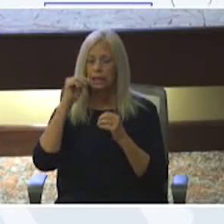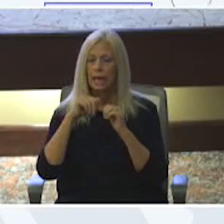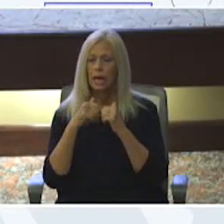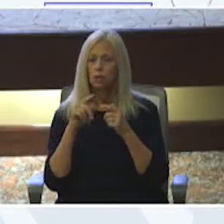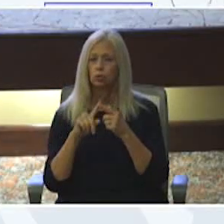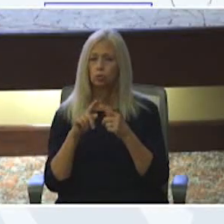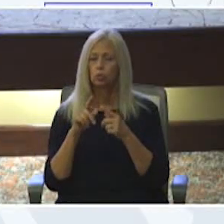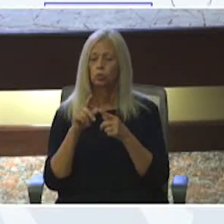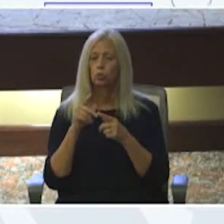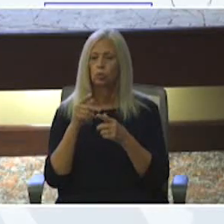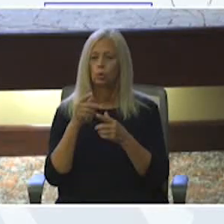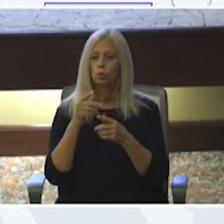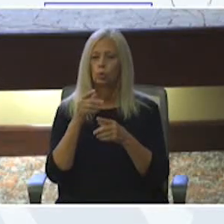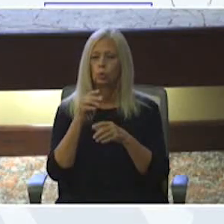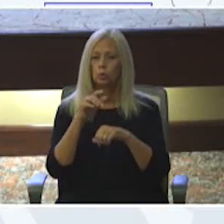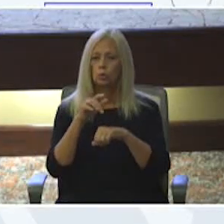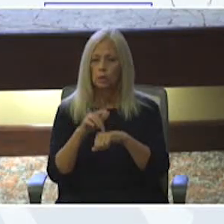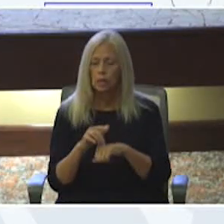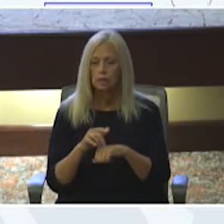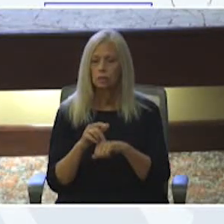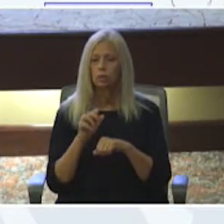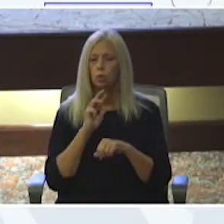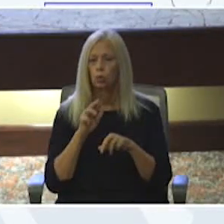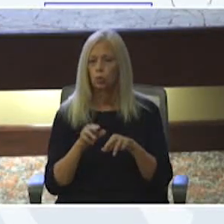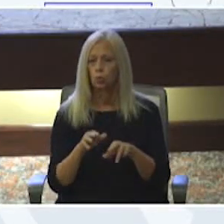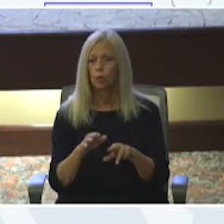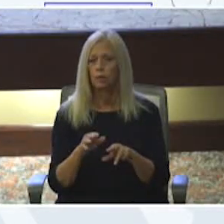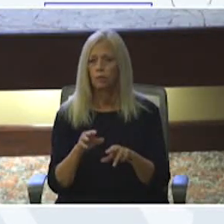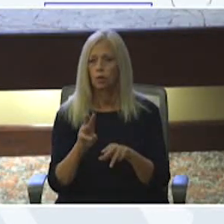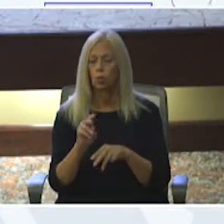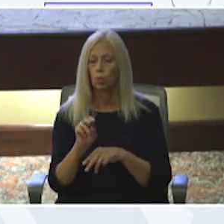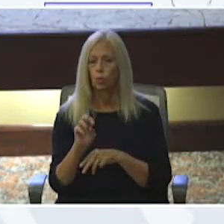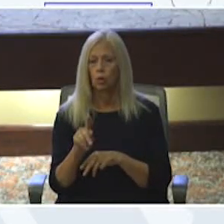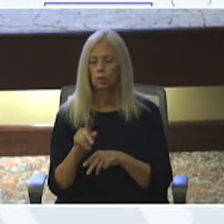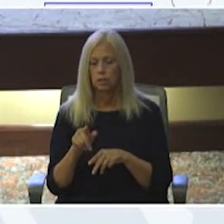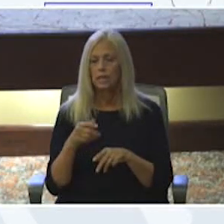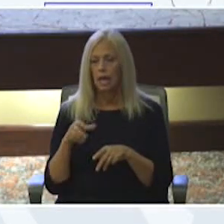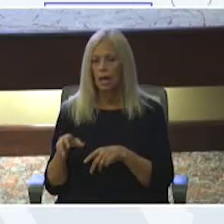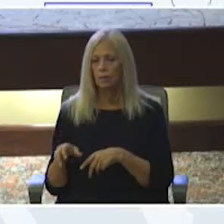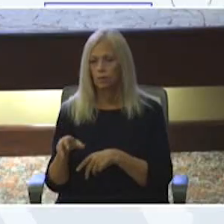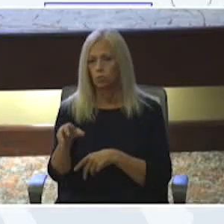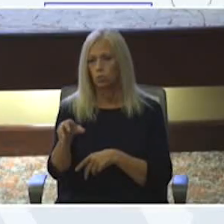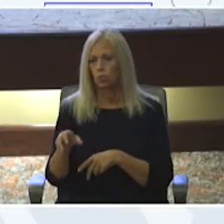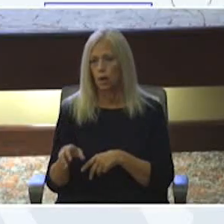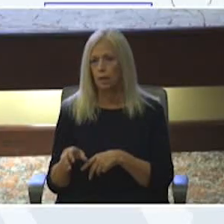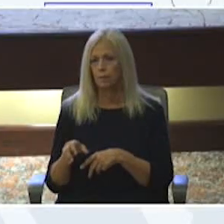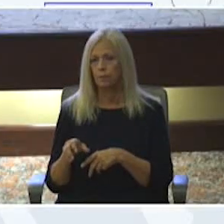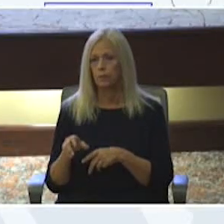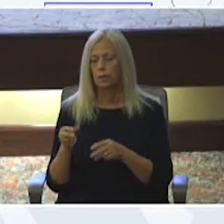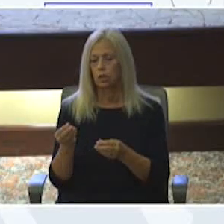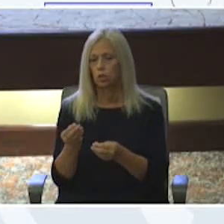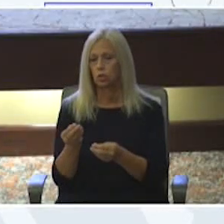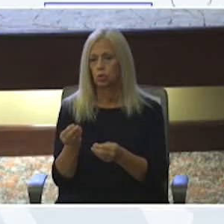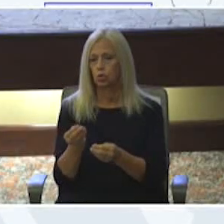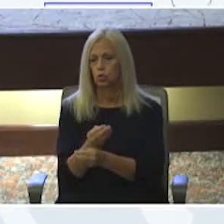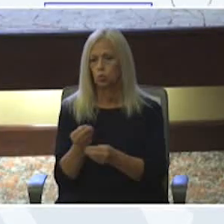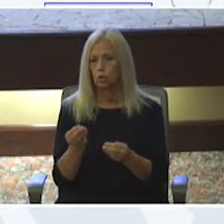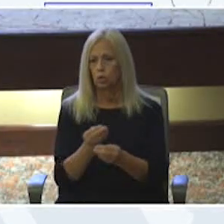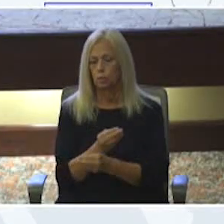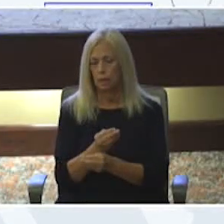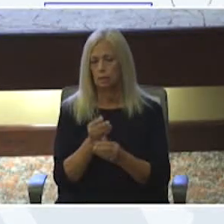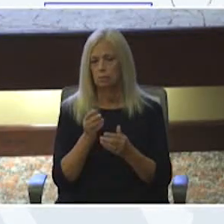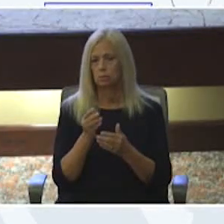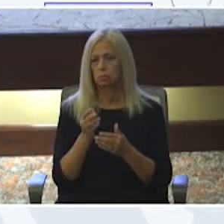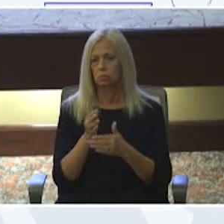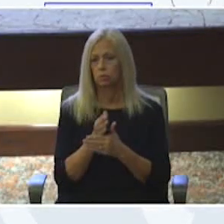suspension bridge to get onto this. There is a ramp, Safe. there's a ramp switchback between the suspension bridge and Washington Okay.